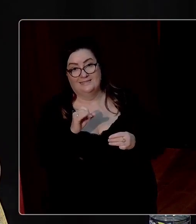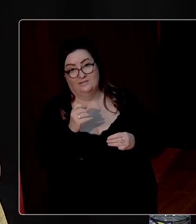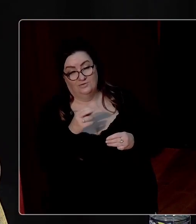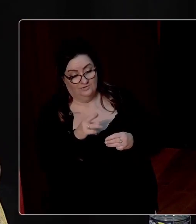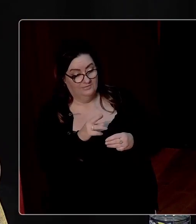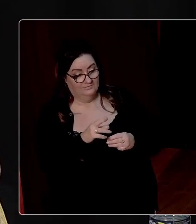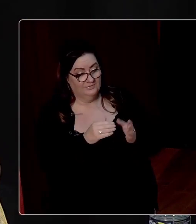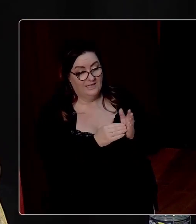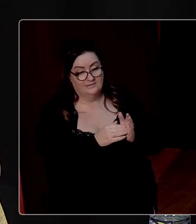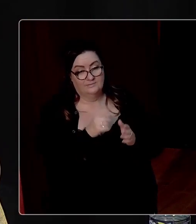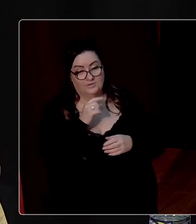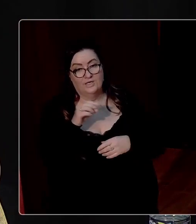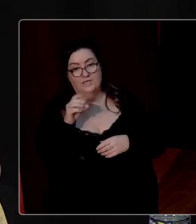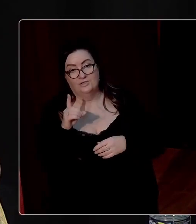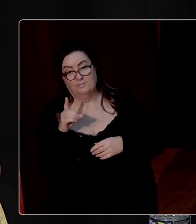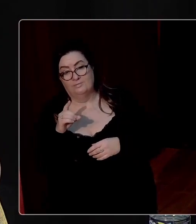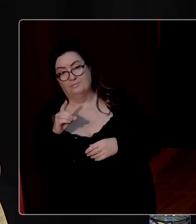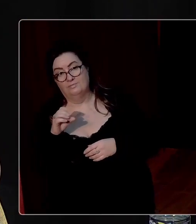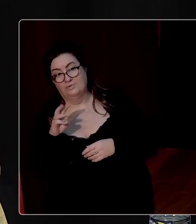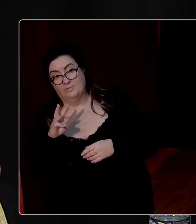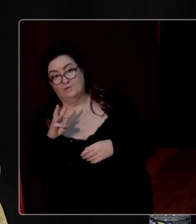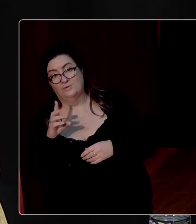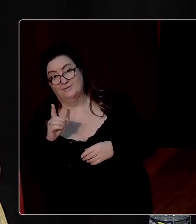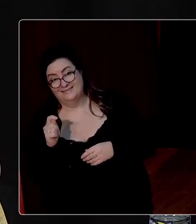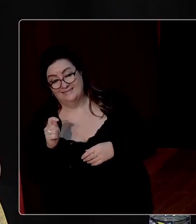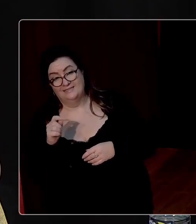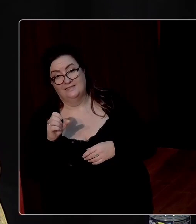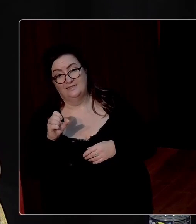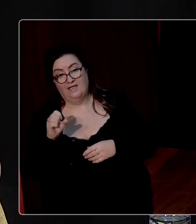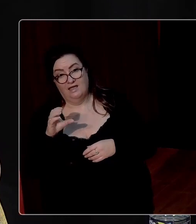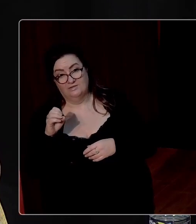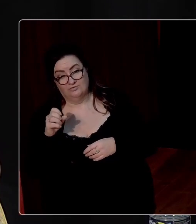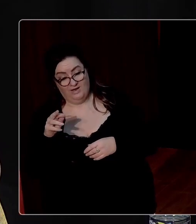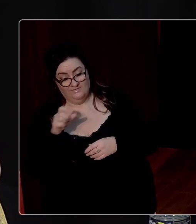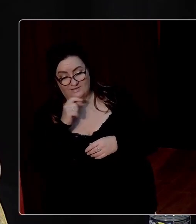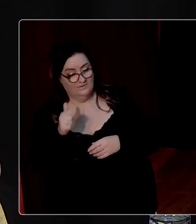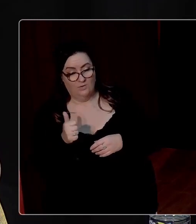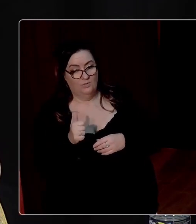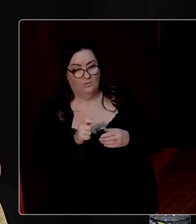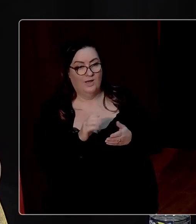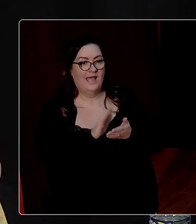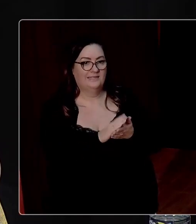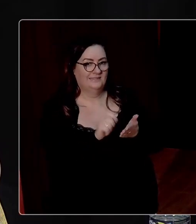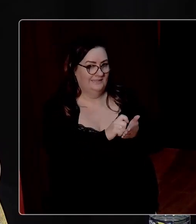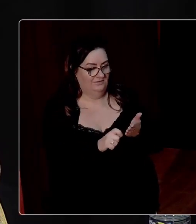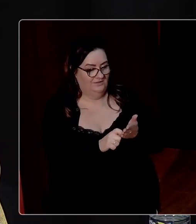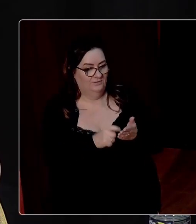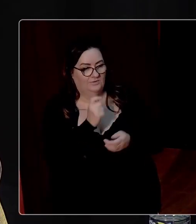But W.T. Cosgrave had decided that no anti-treaty person would get the